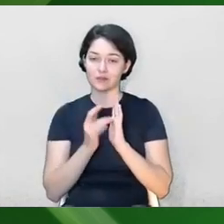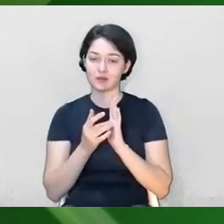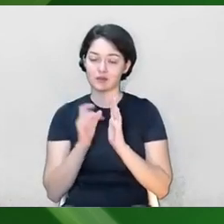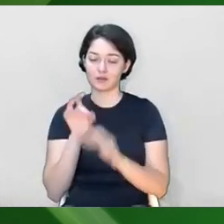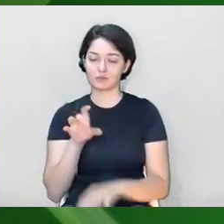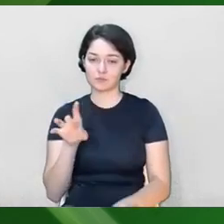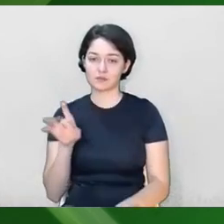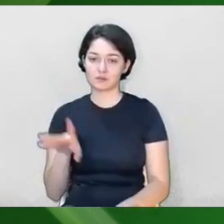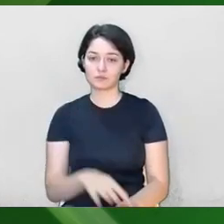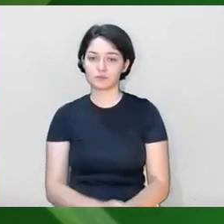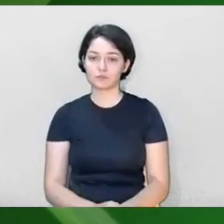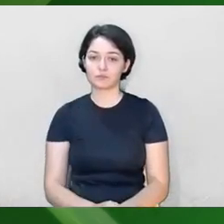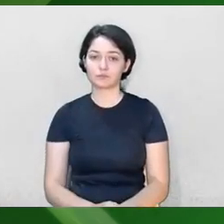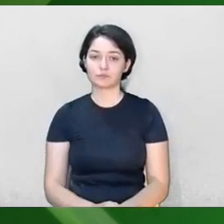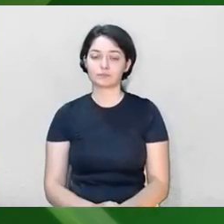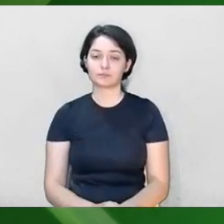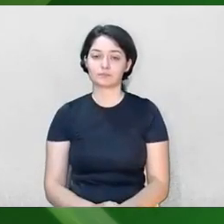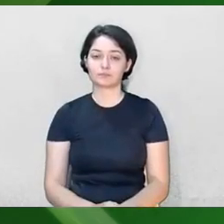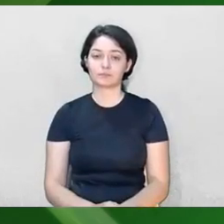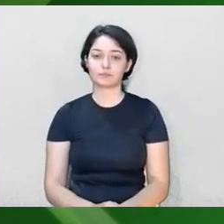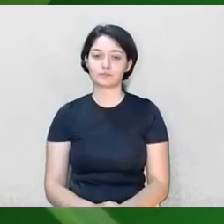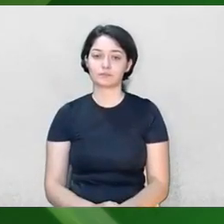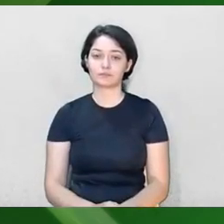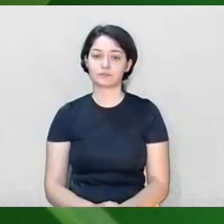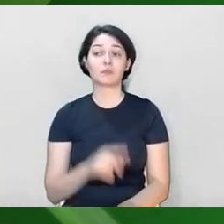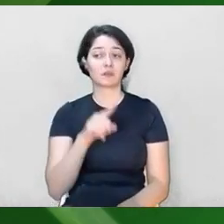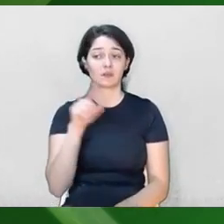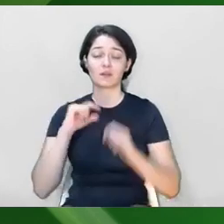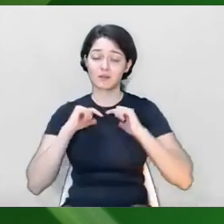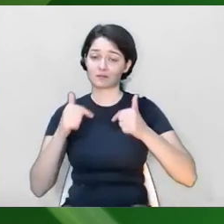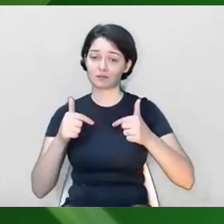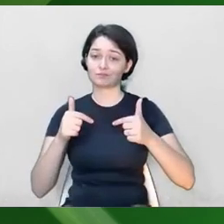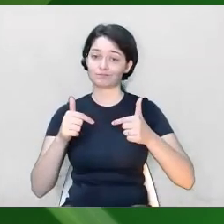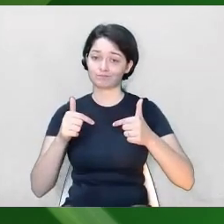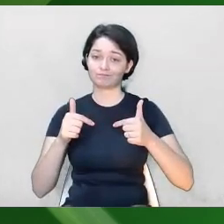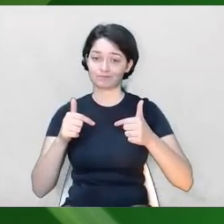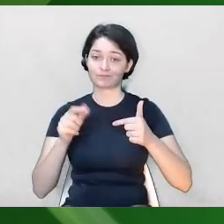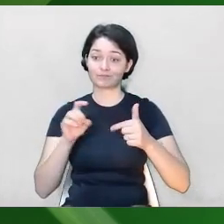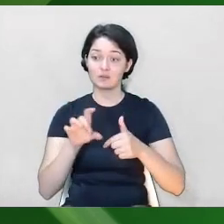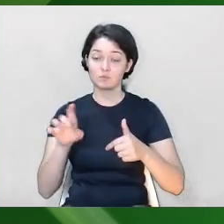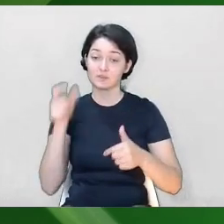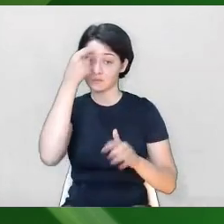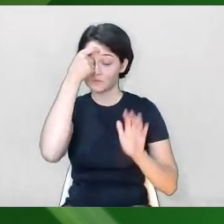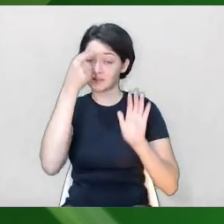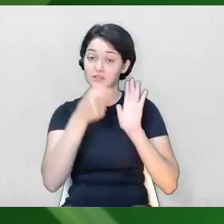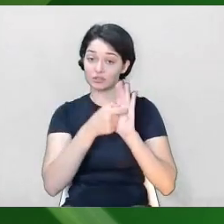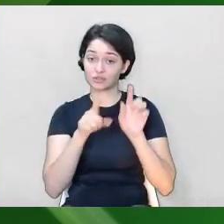of automations there to understand the degradation of the network and to